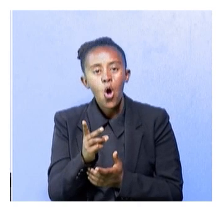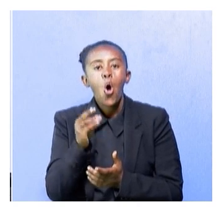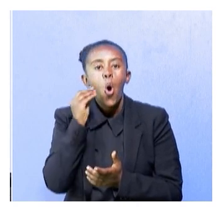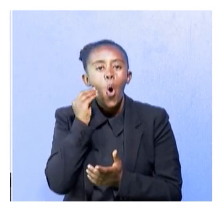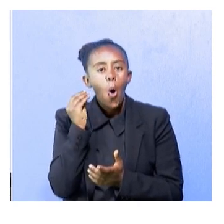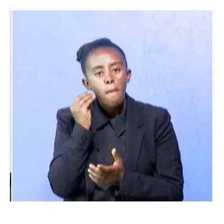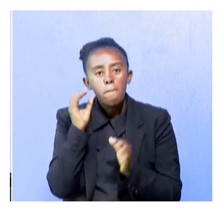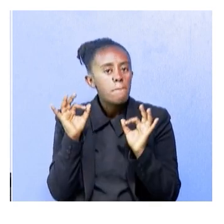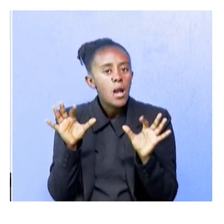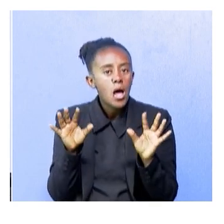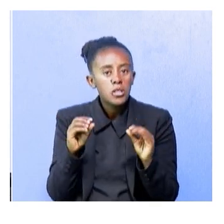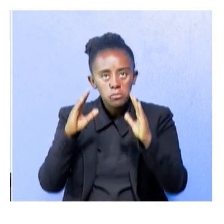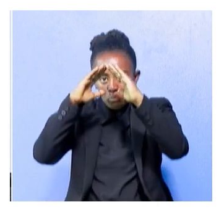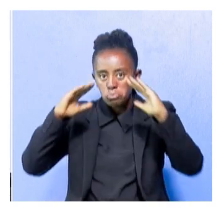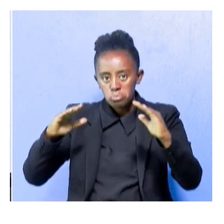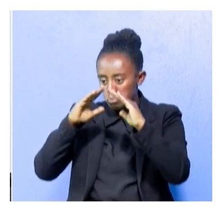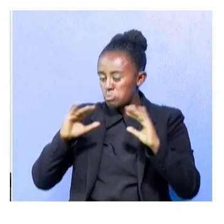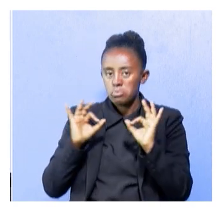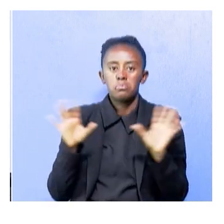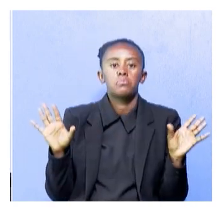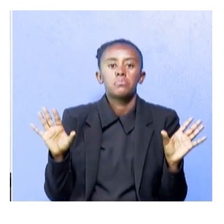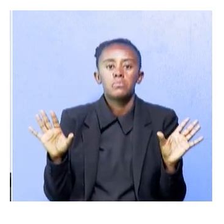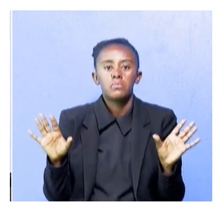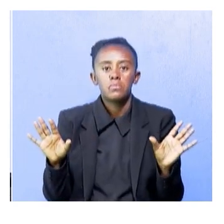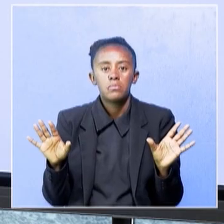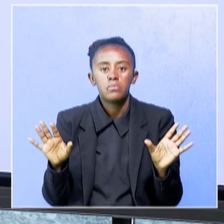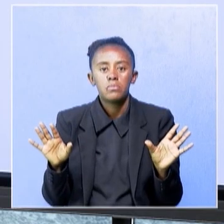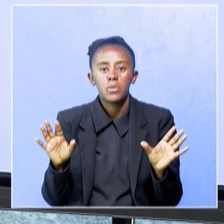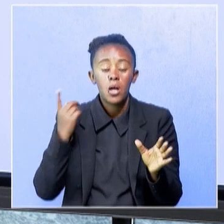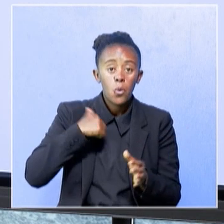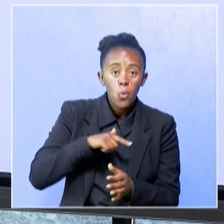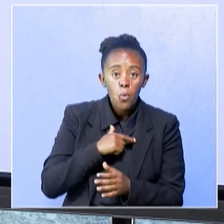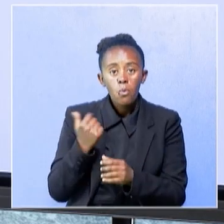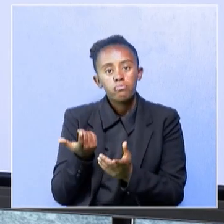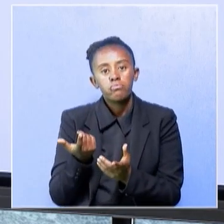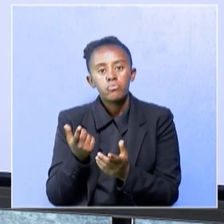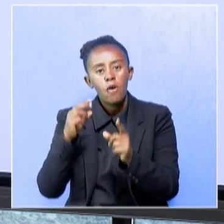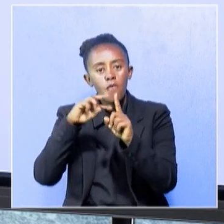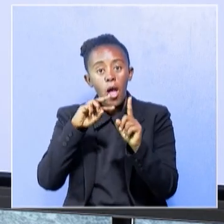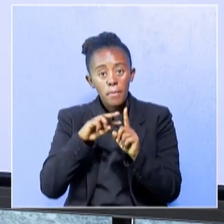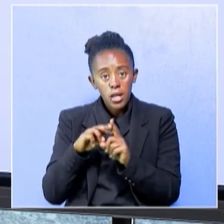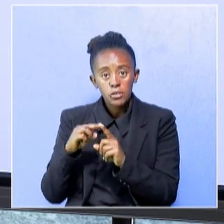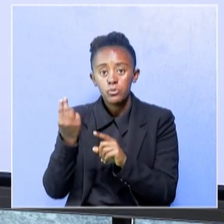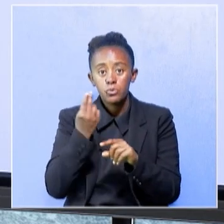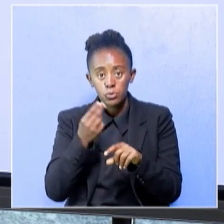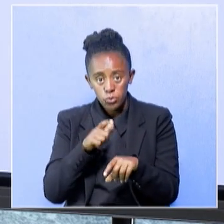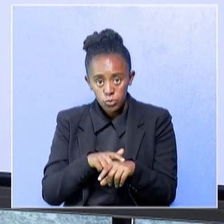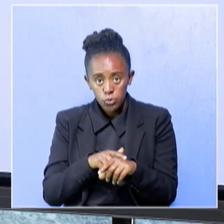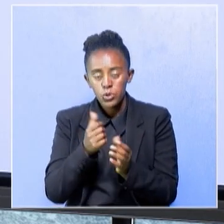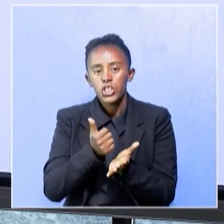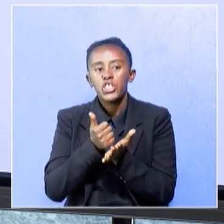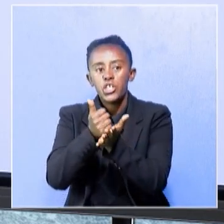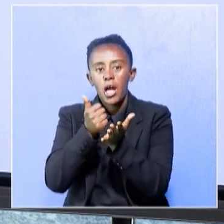homeless. What kind of relationship does it have with the word or the vocabulary that is